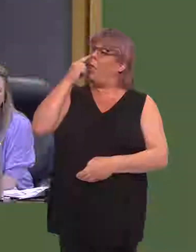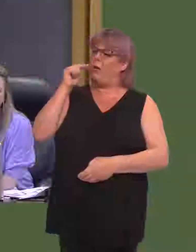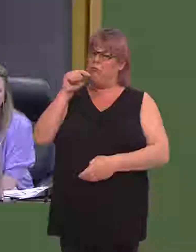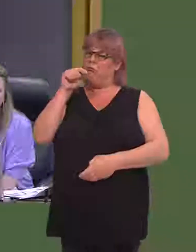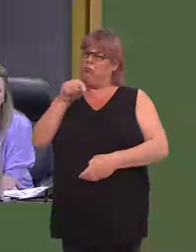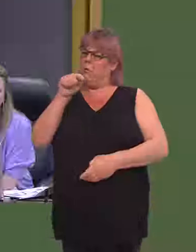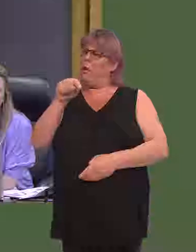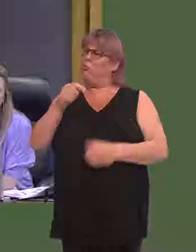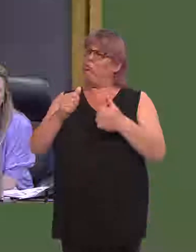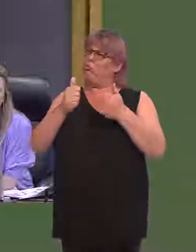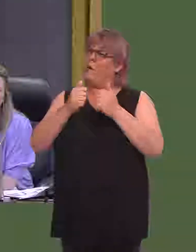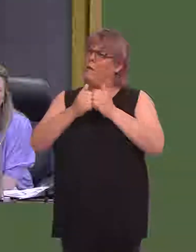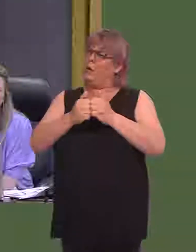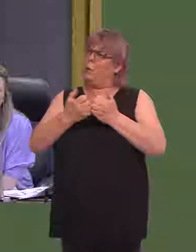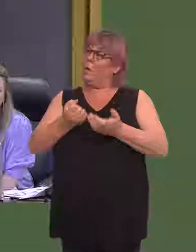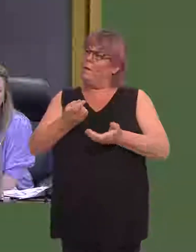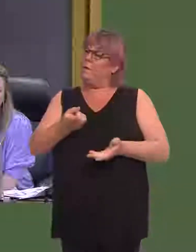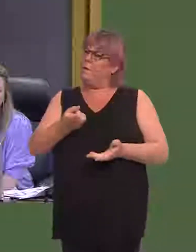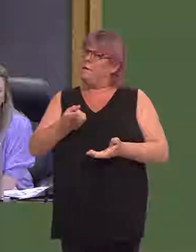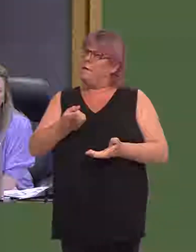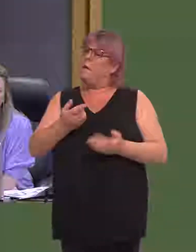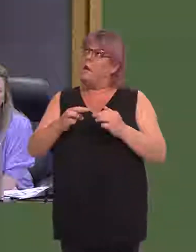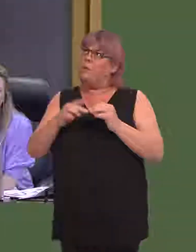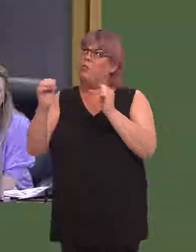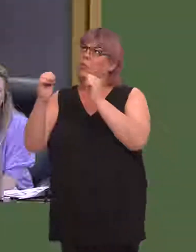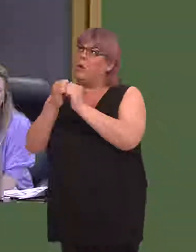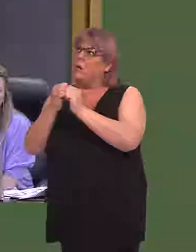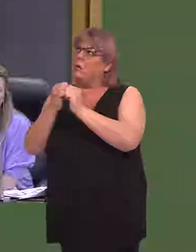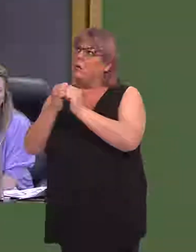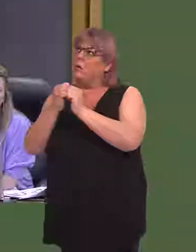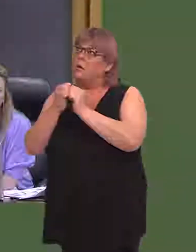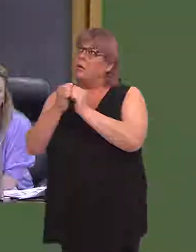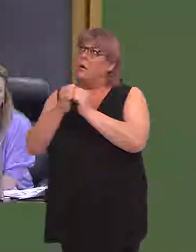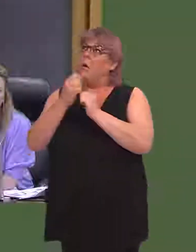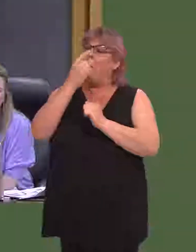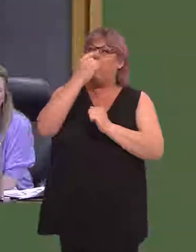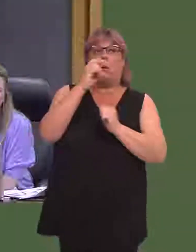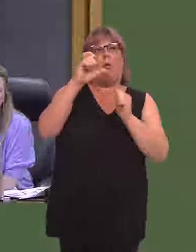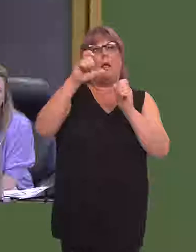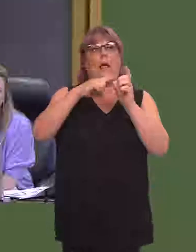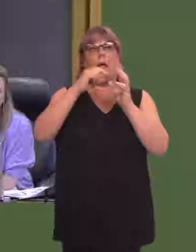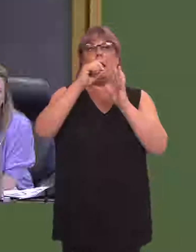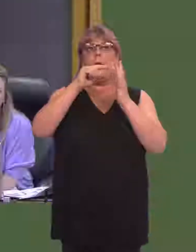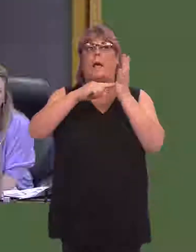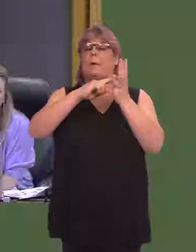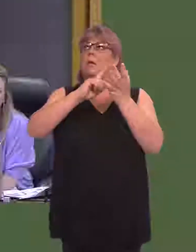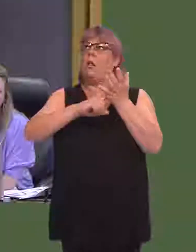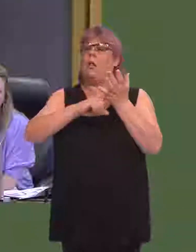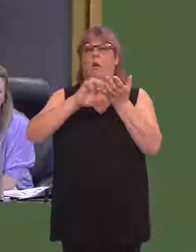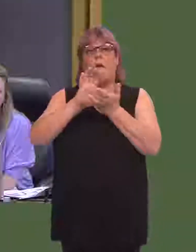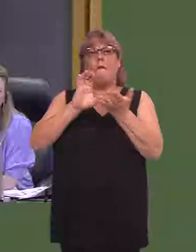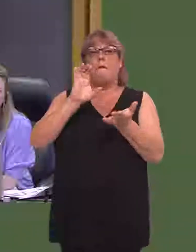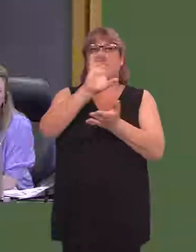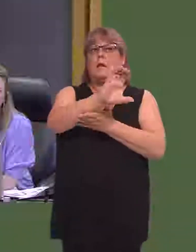money? And if it does, shouldn't we be much more ambitious in terms of the scale of the capital